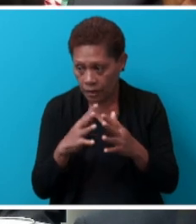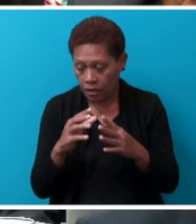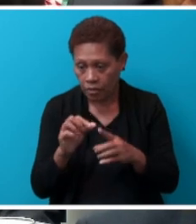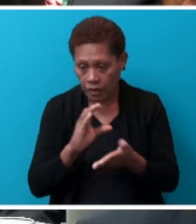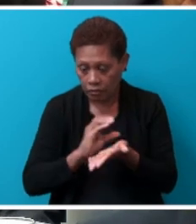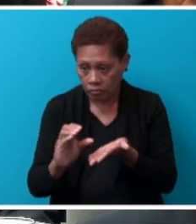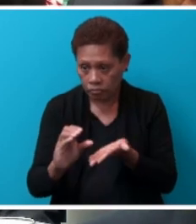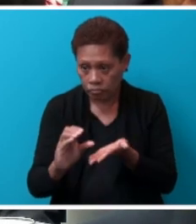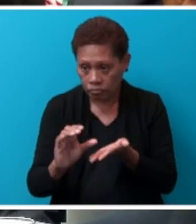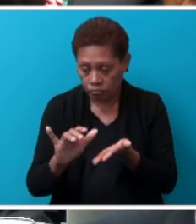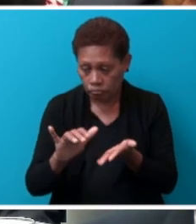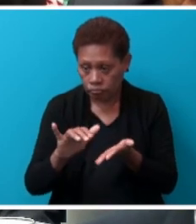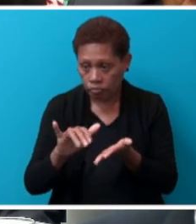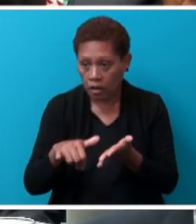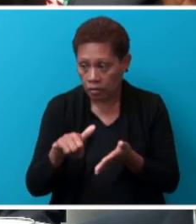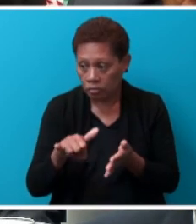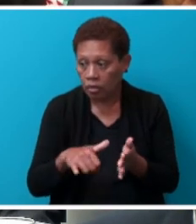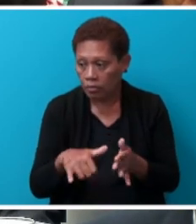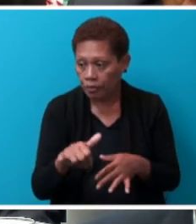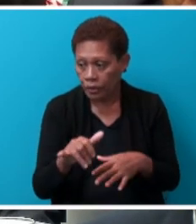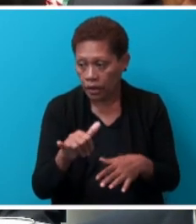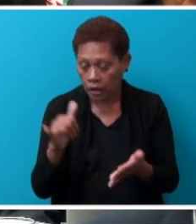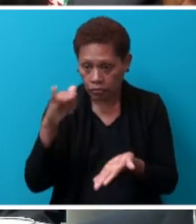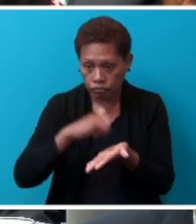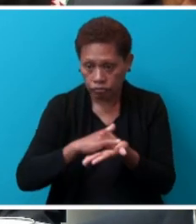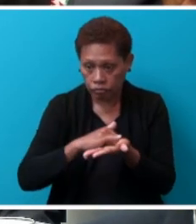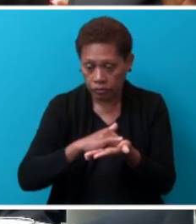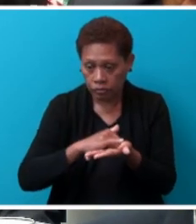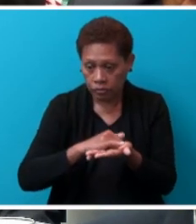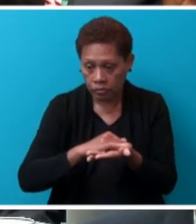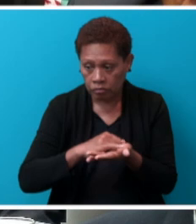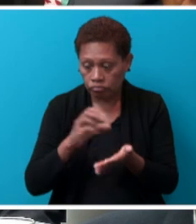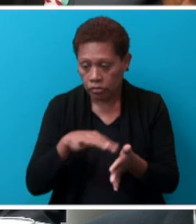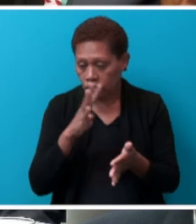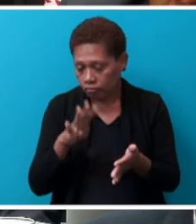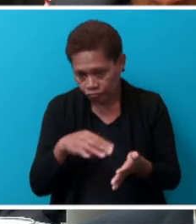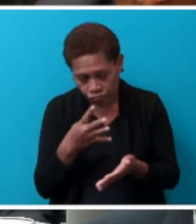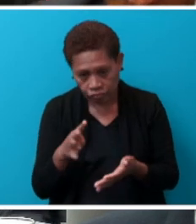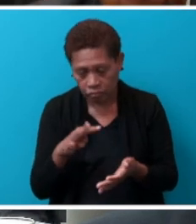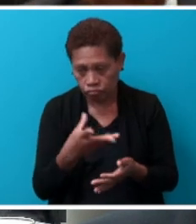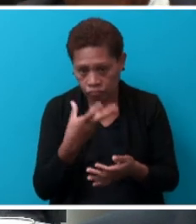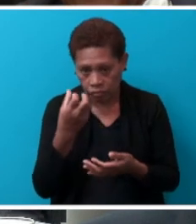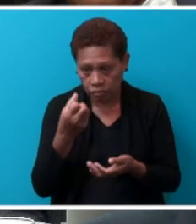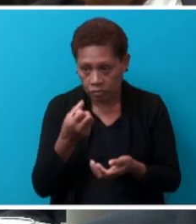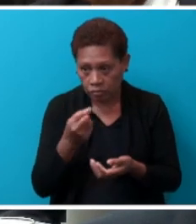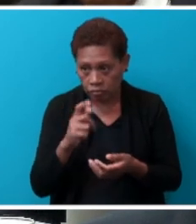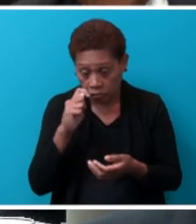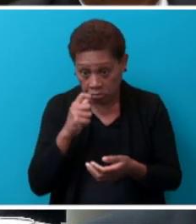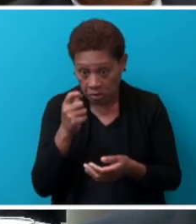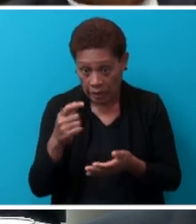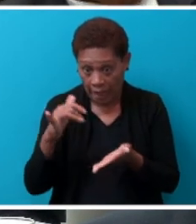of Yasawa Airport. The work on the feasibility study is being spearheaded by the Ministry of Tourism and Civil